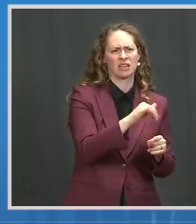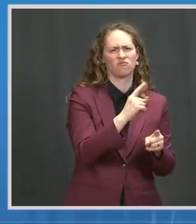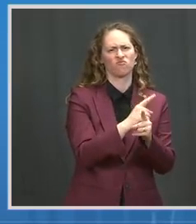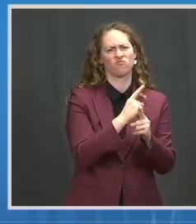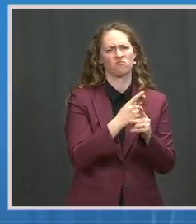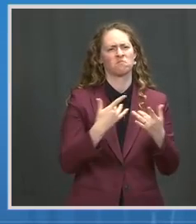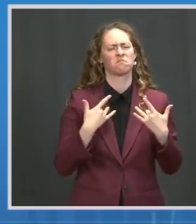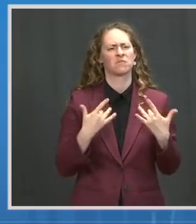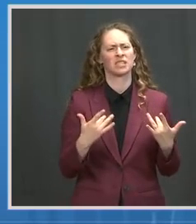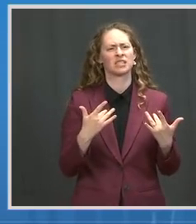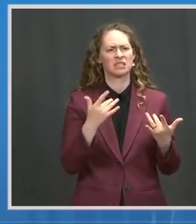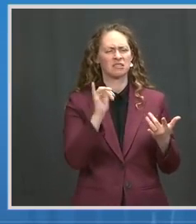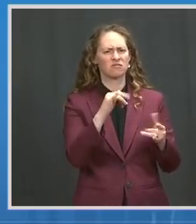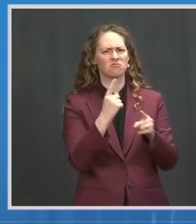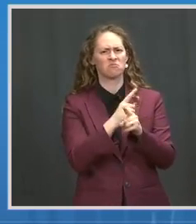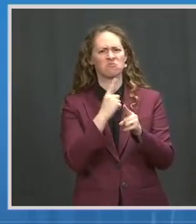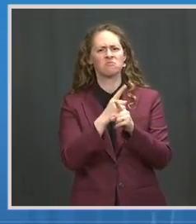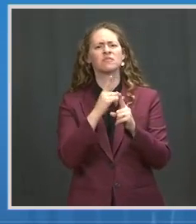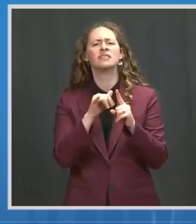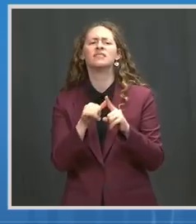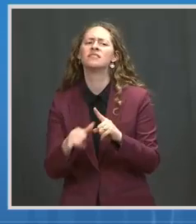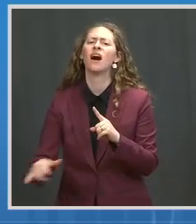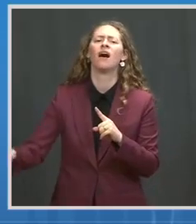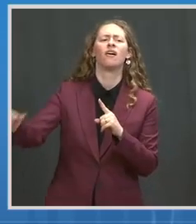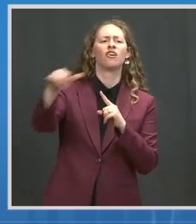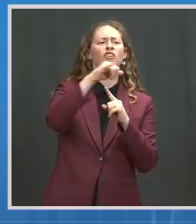and dose de-escalation studies.